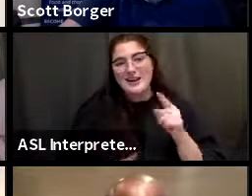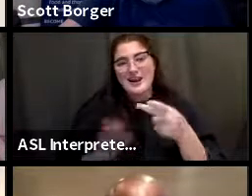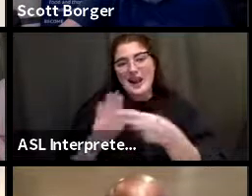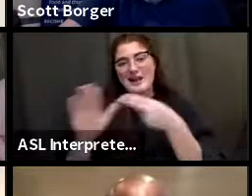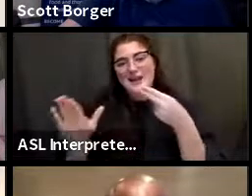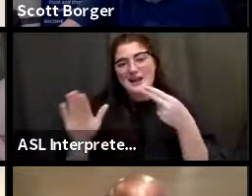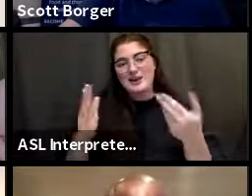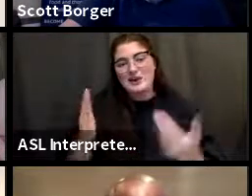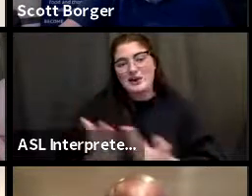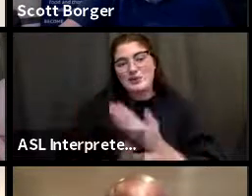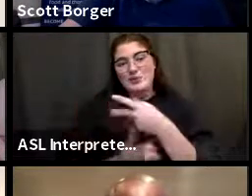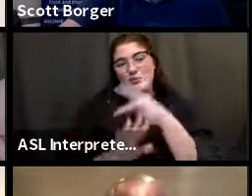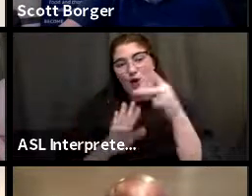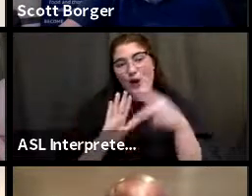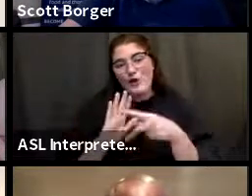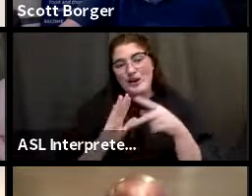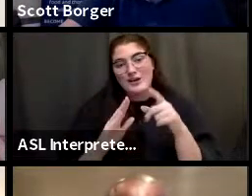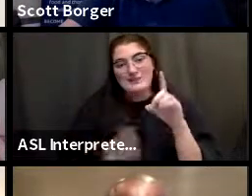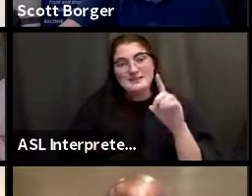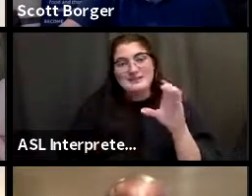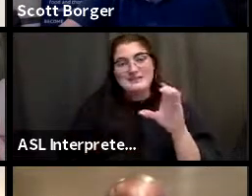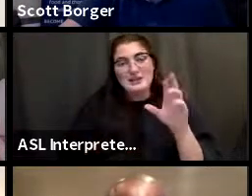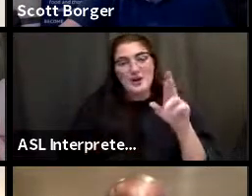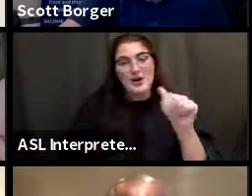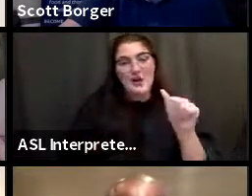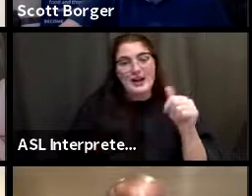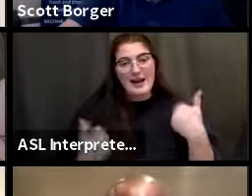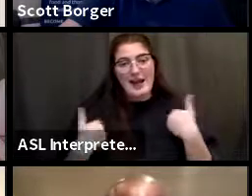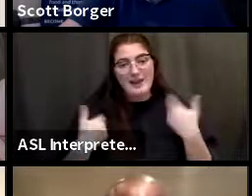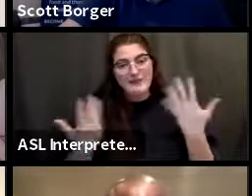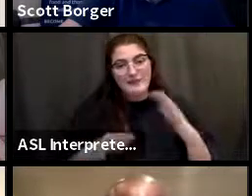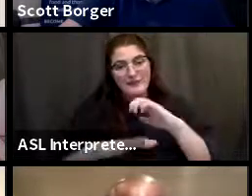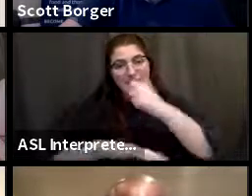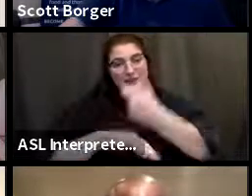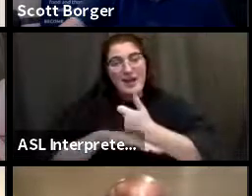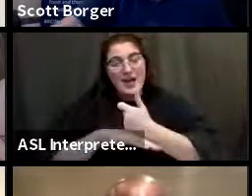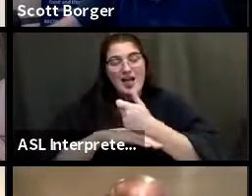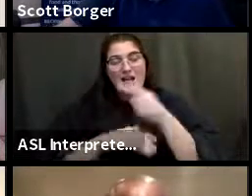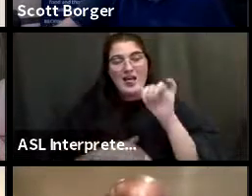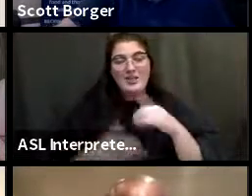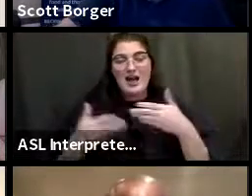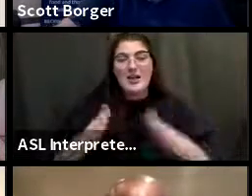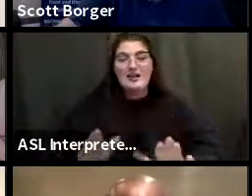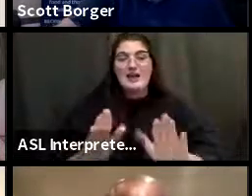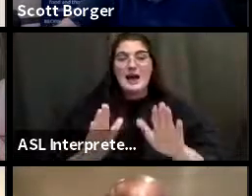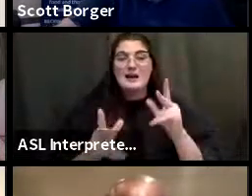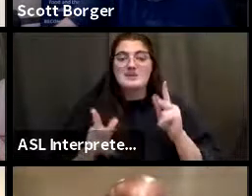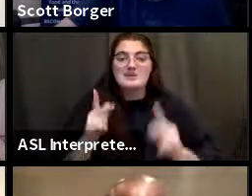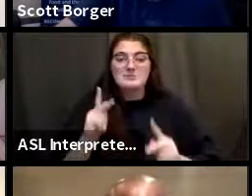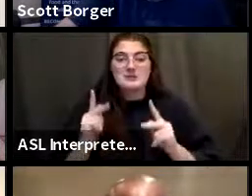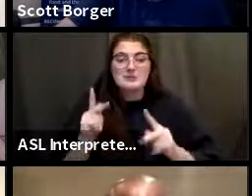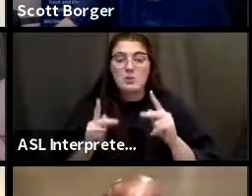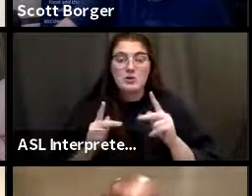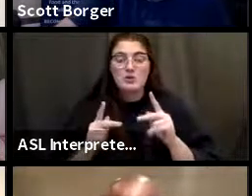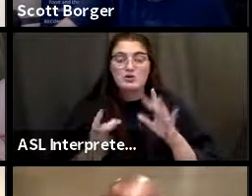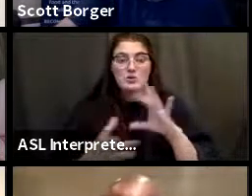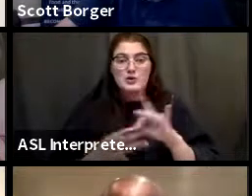new program that DCRA has in place that allows residents to